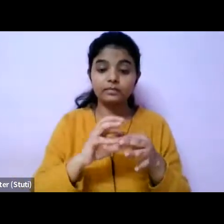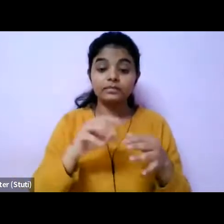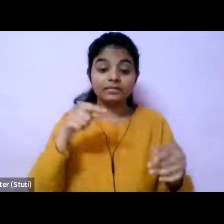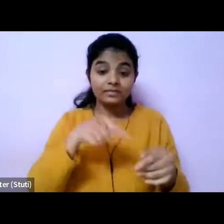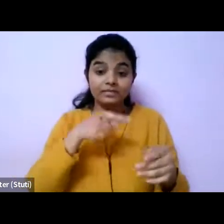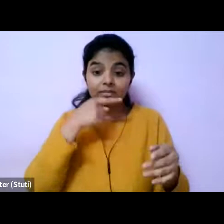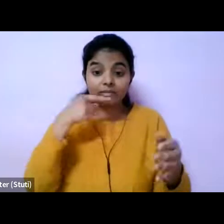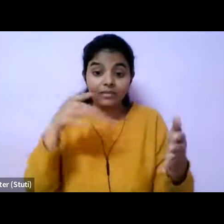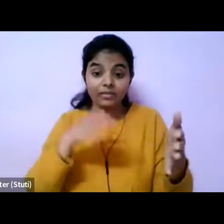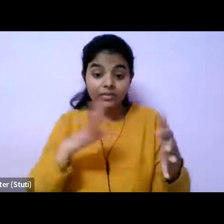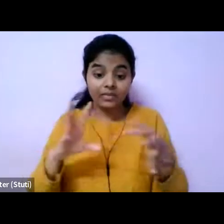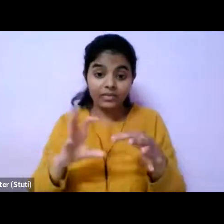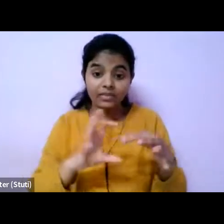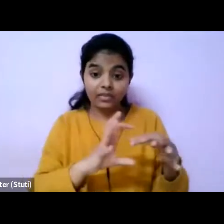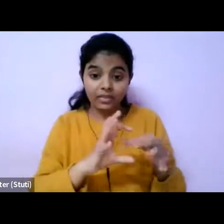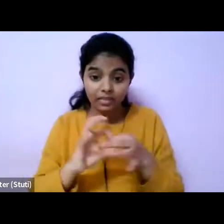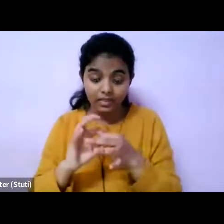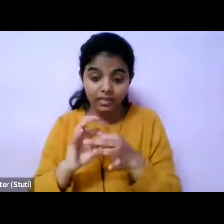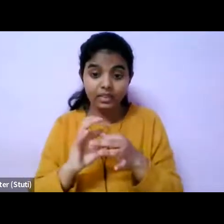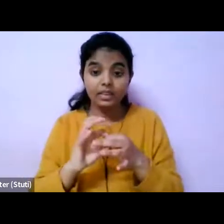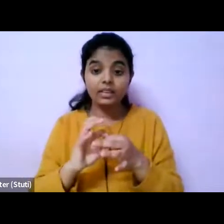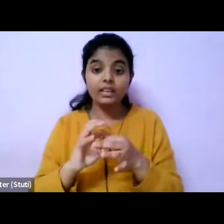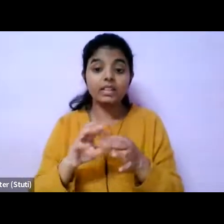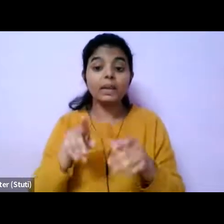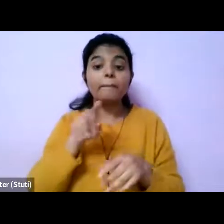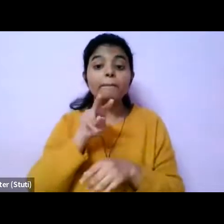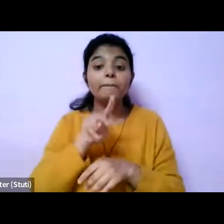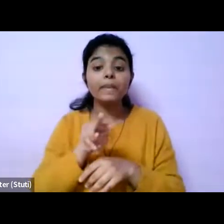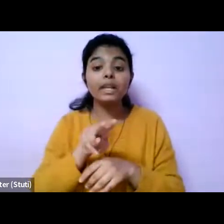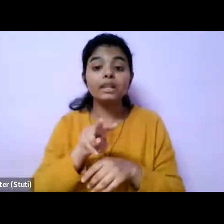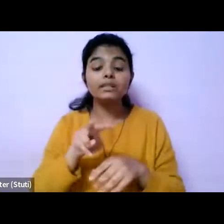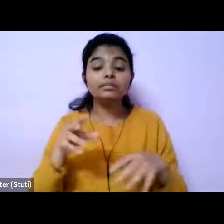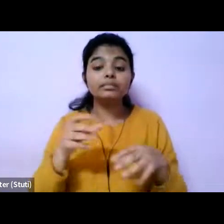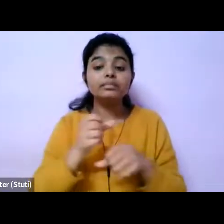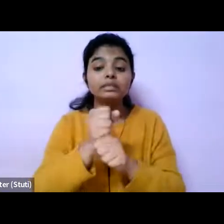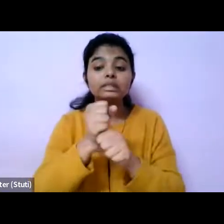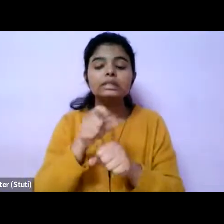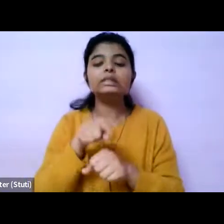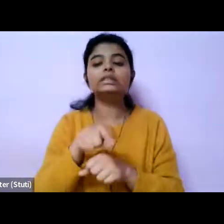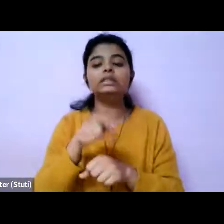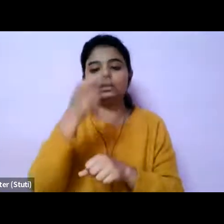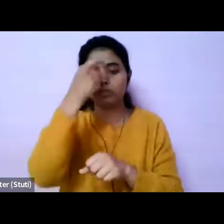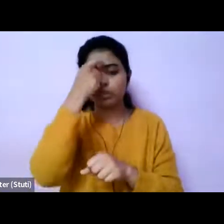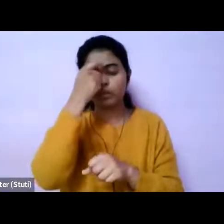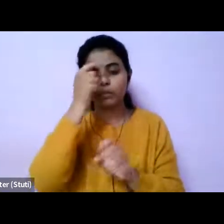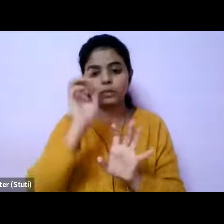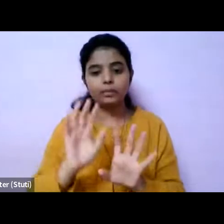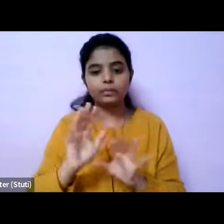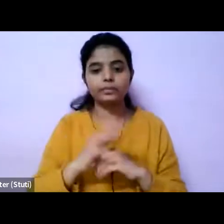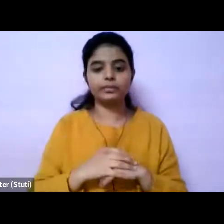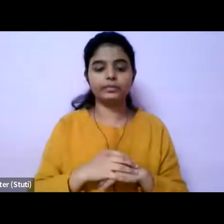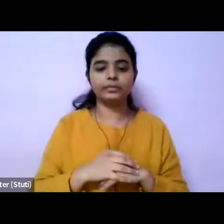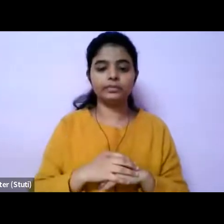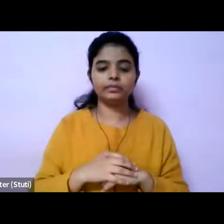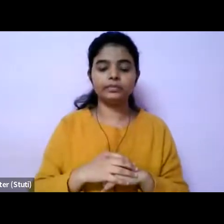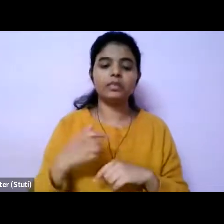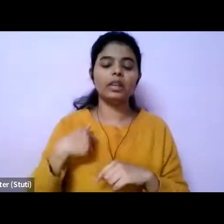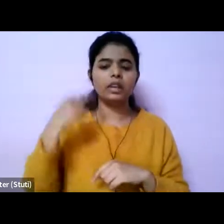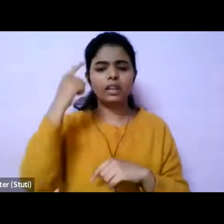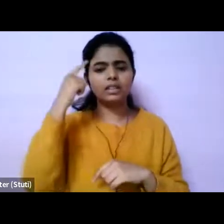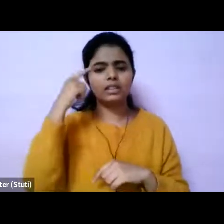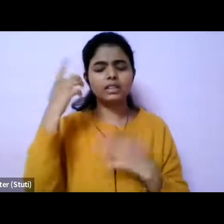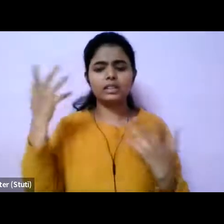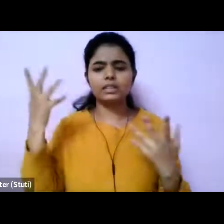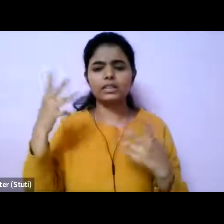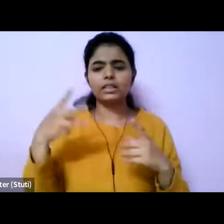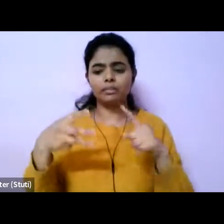conventional ways of making meaning have been problematized. And I think in all the